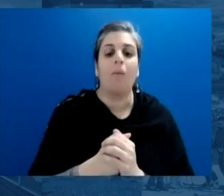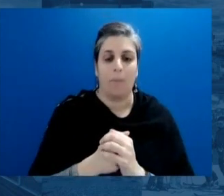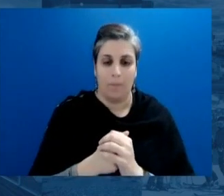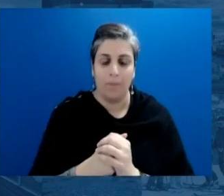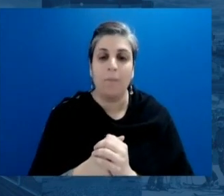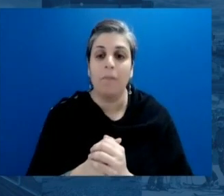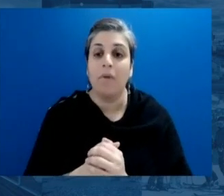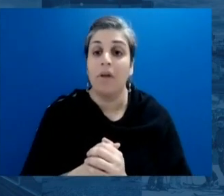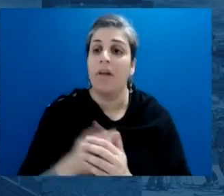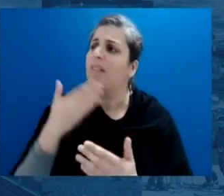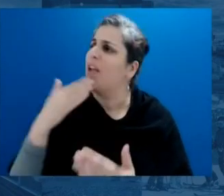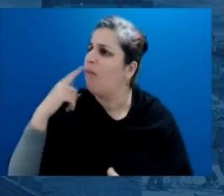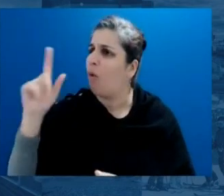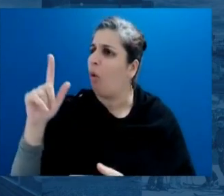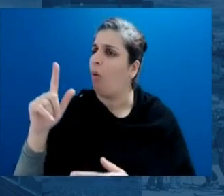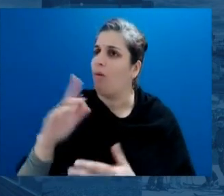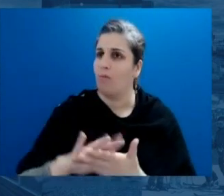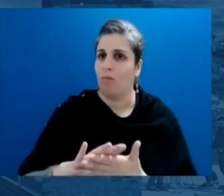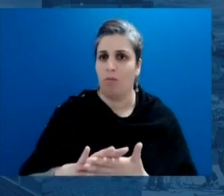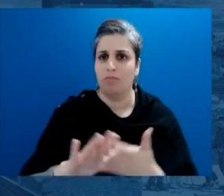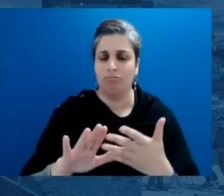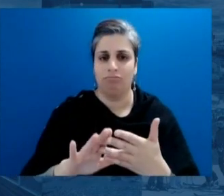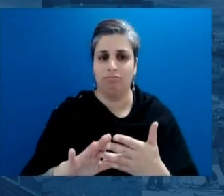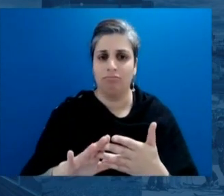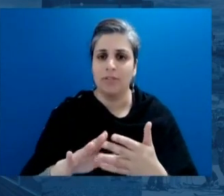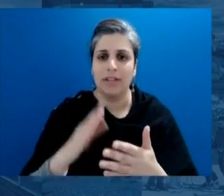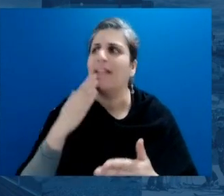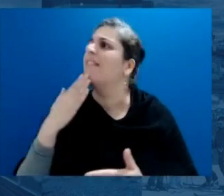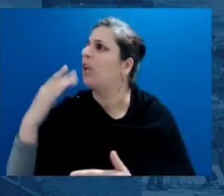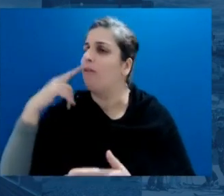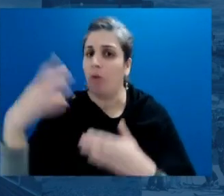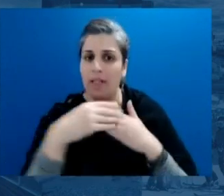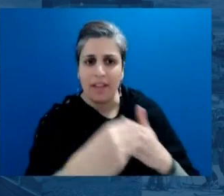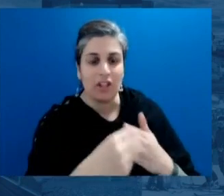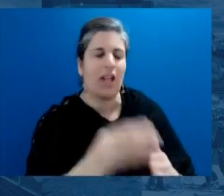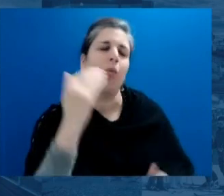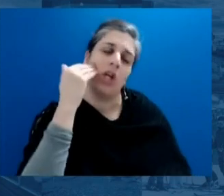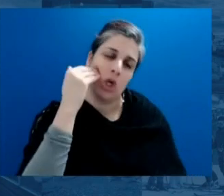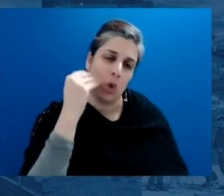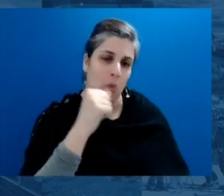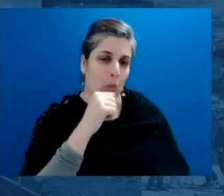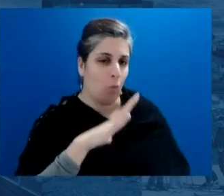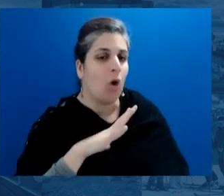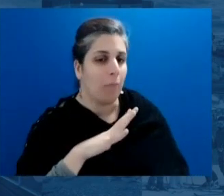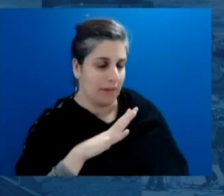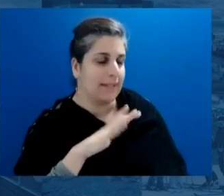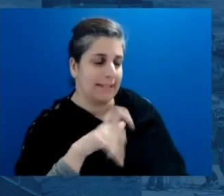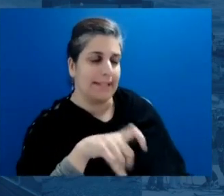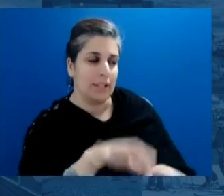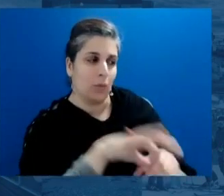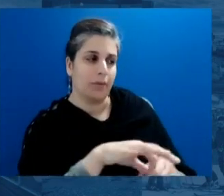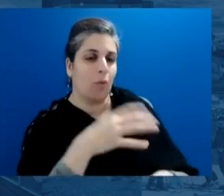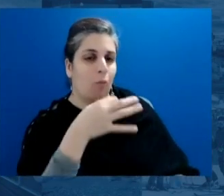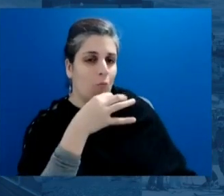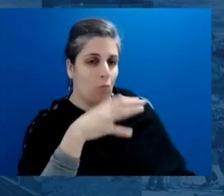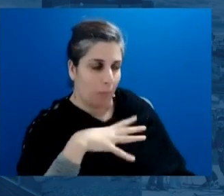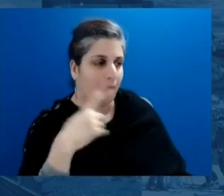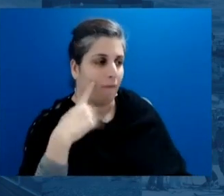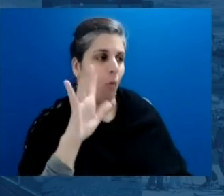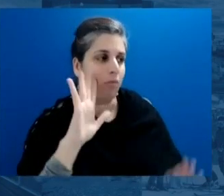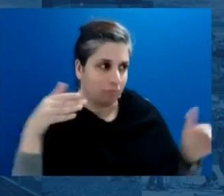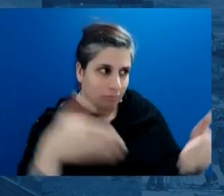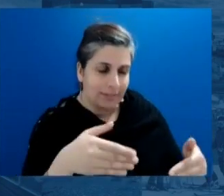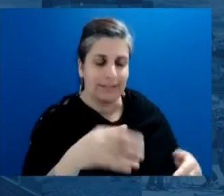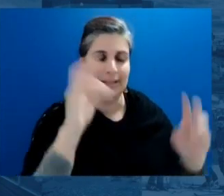we knew that it would take a woman, obviously, to focus on all of these issues. So thank you so much. And thank you for giving us a preview of your